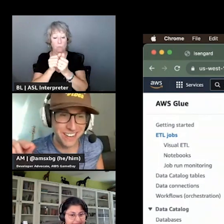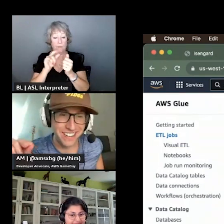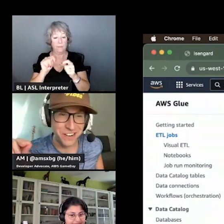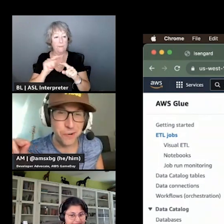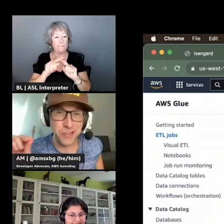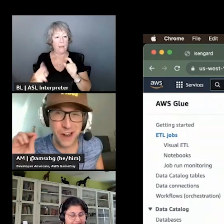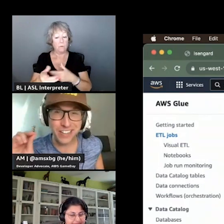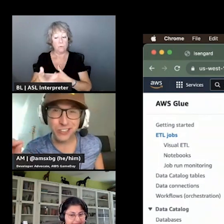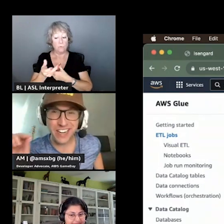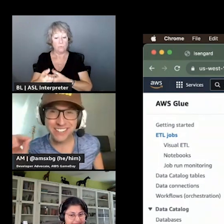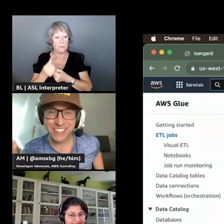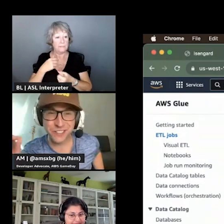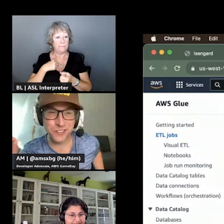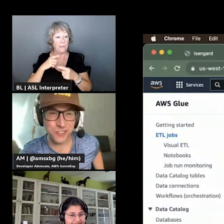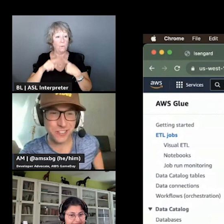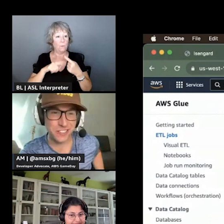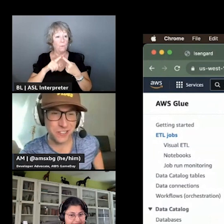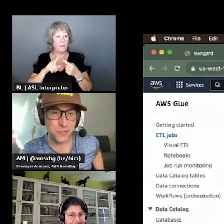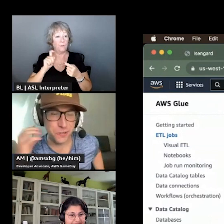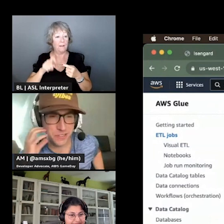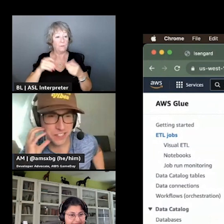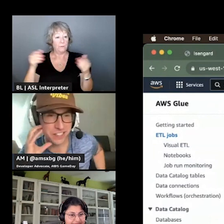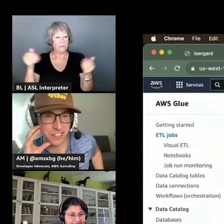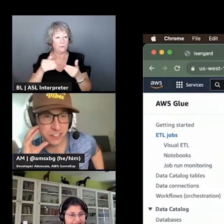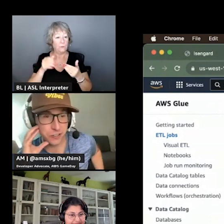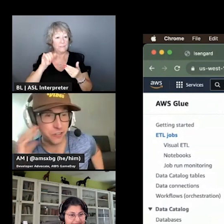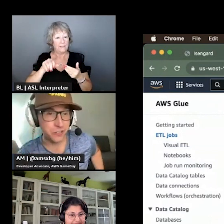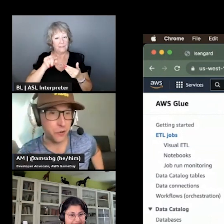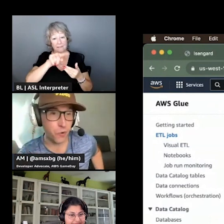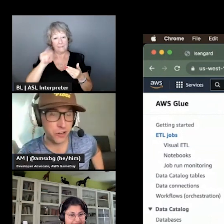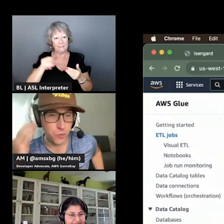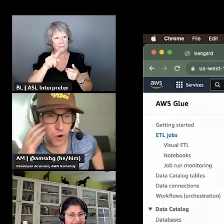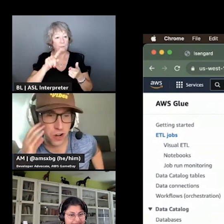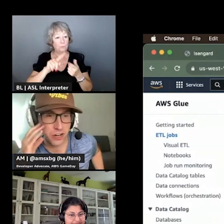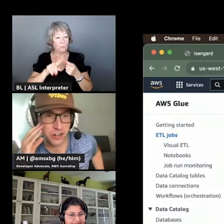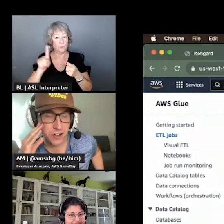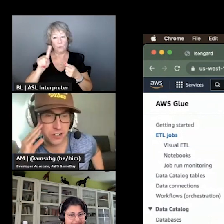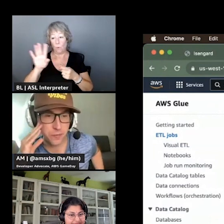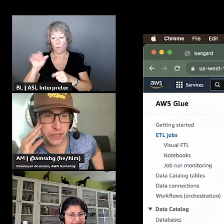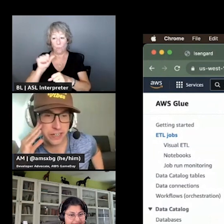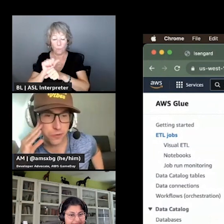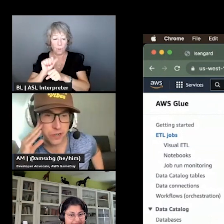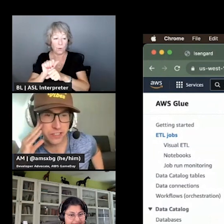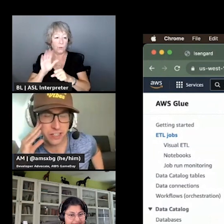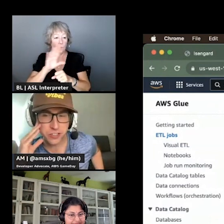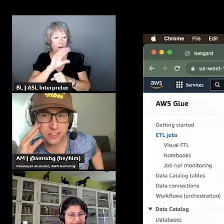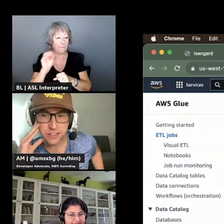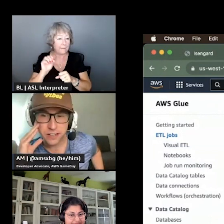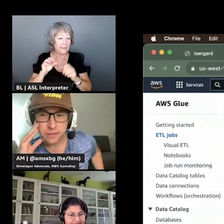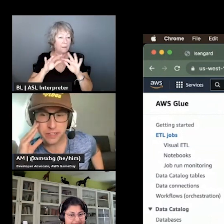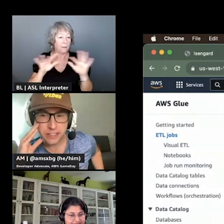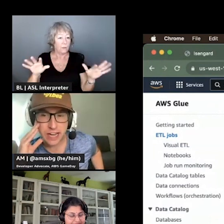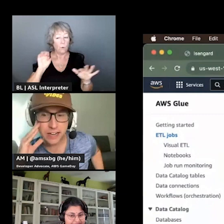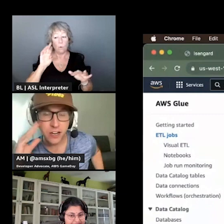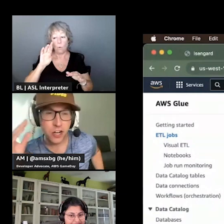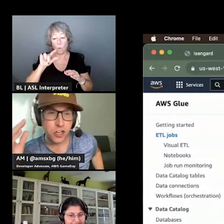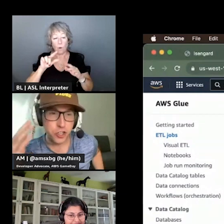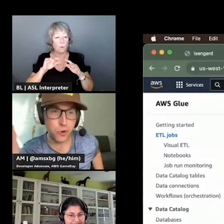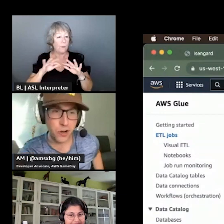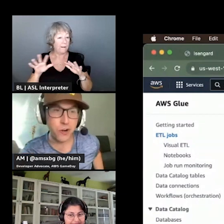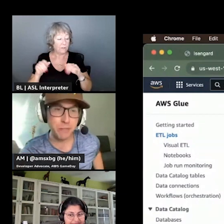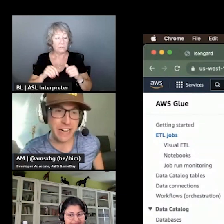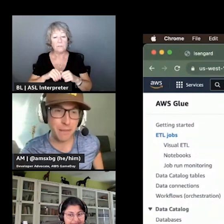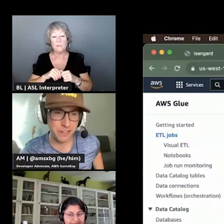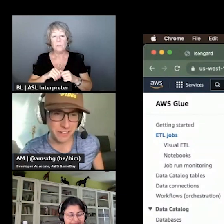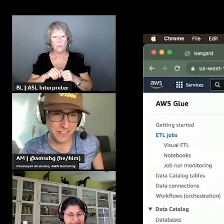trust me, when you actually have to introduce this to your, you know, where you work, a company, an organization, something like that,